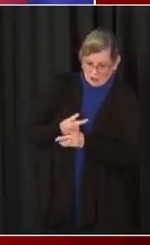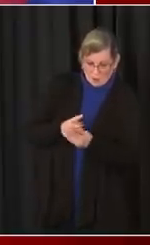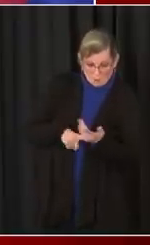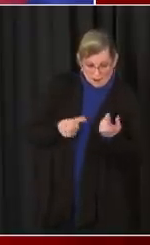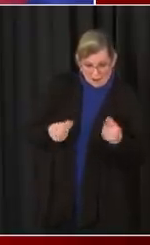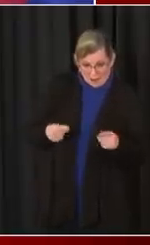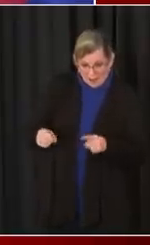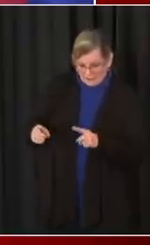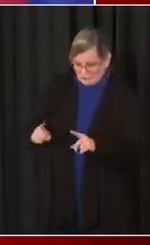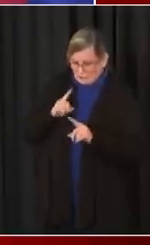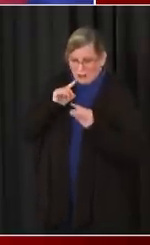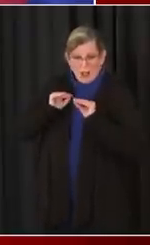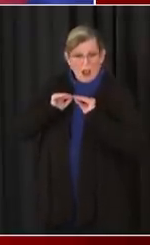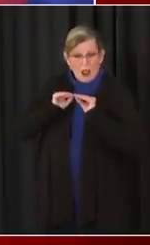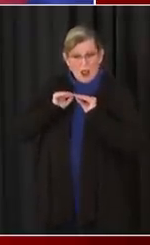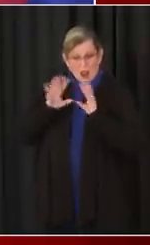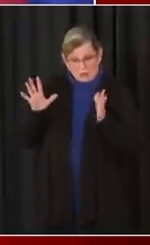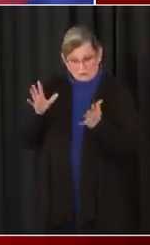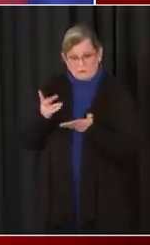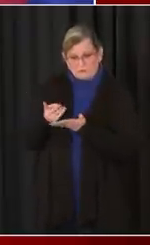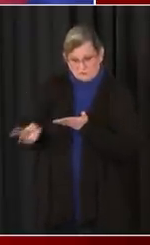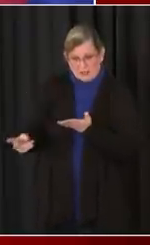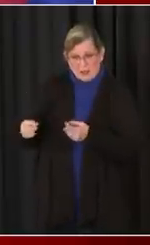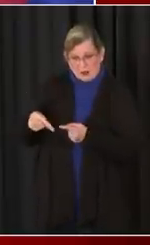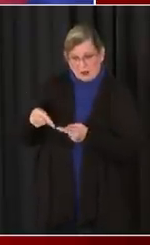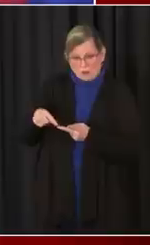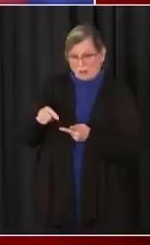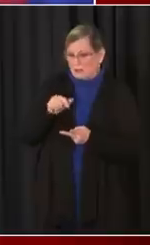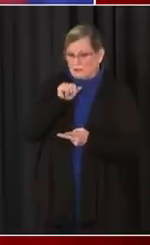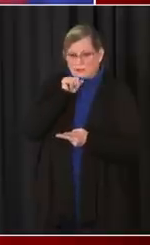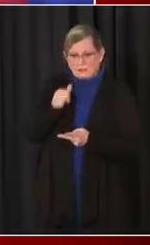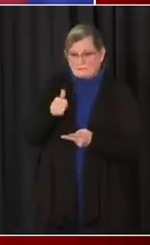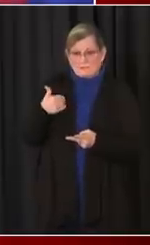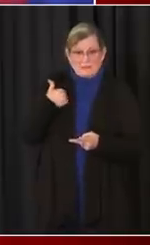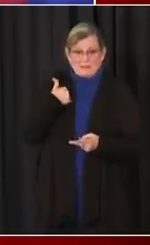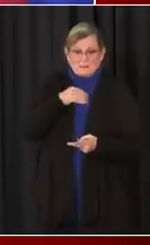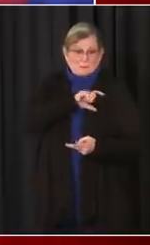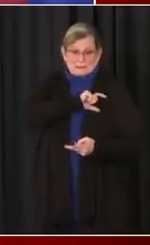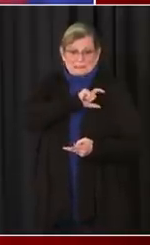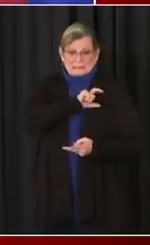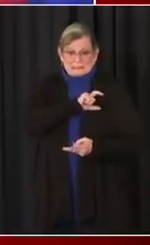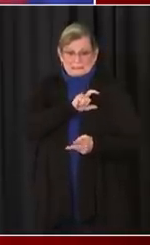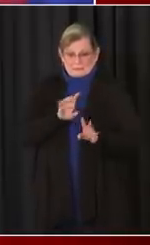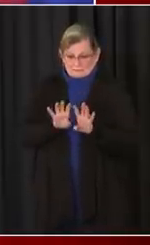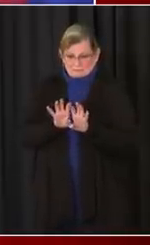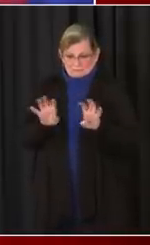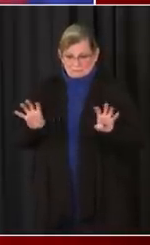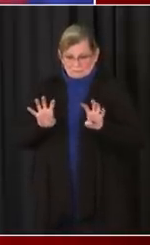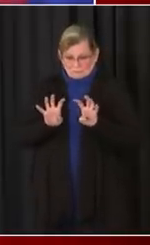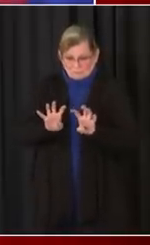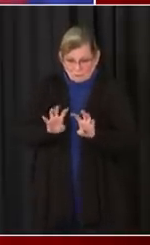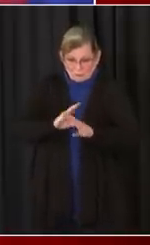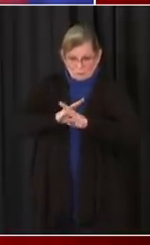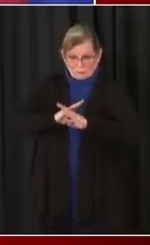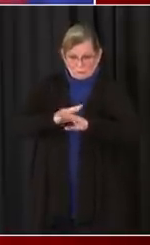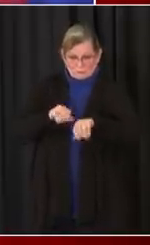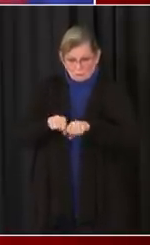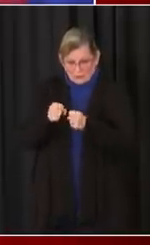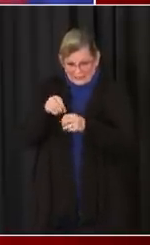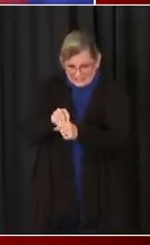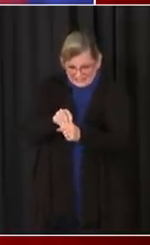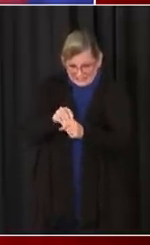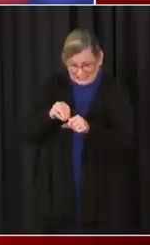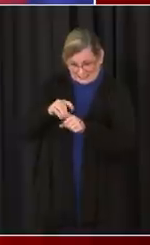happened. Obviously, it was a failure, or you would not have had police lines breached and people